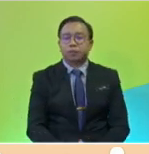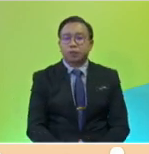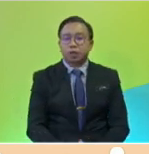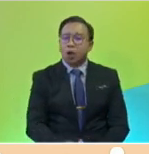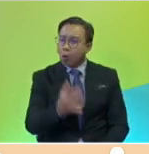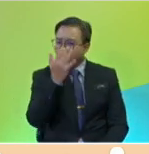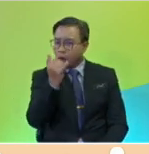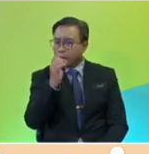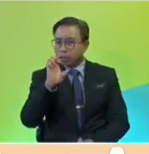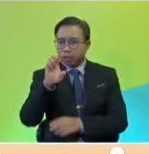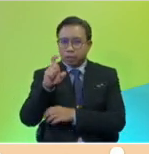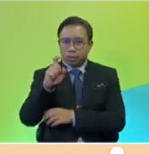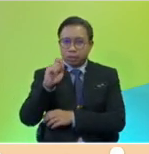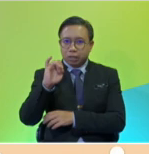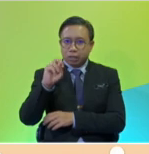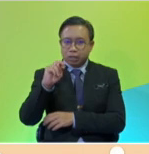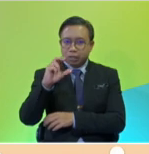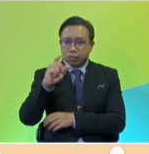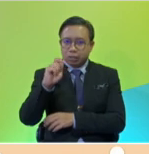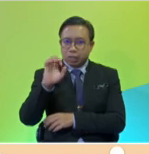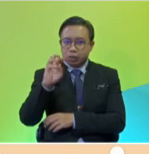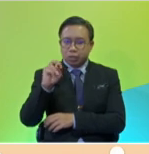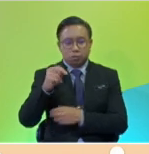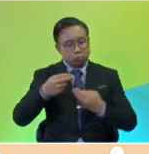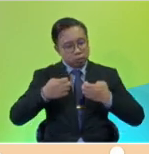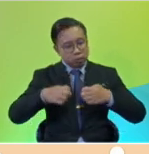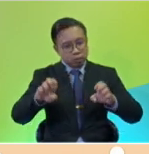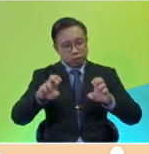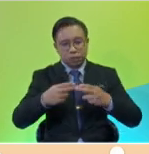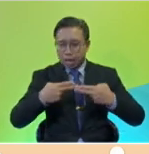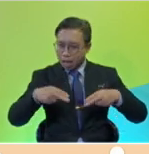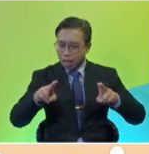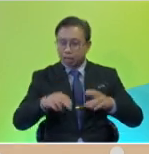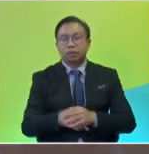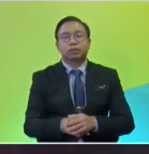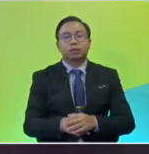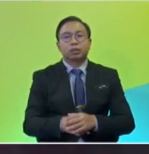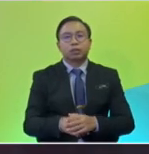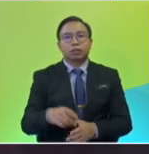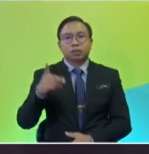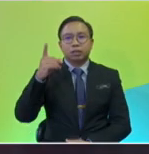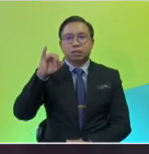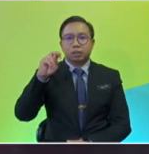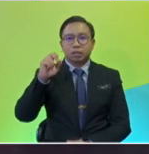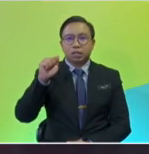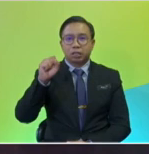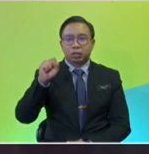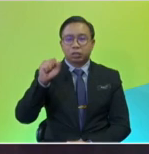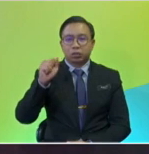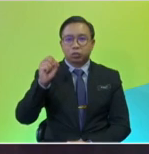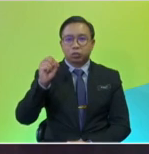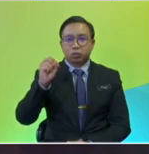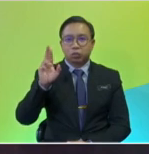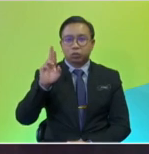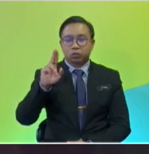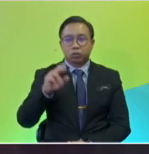talk about extinction, one example of animal that is already extinct is dinosaur. Yes, that's right. Yeah. The dinosaurs